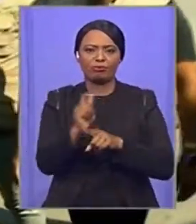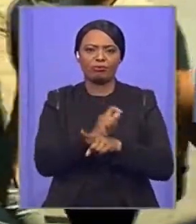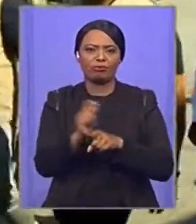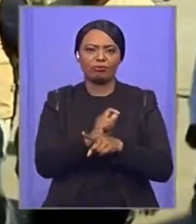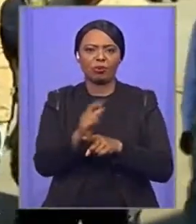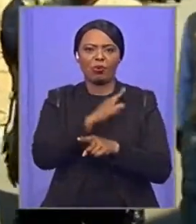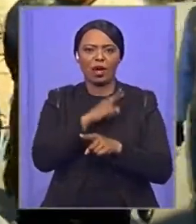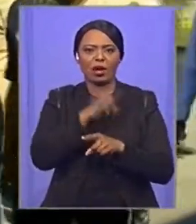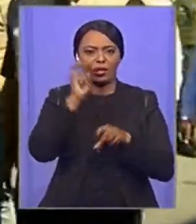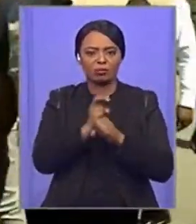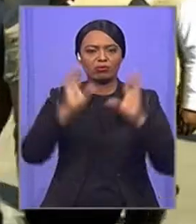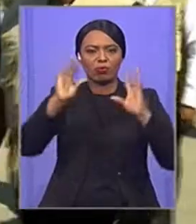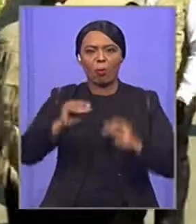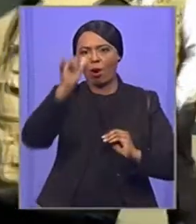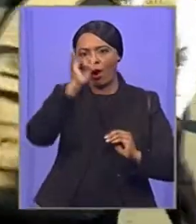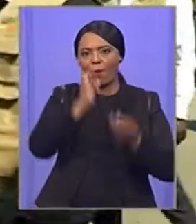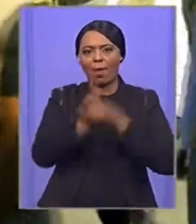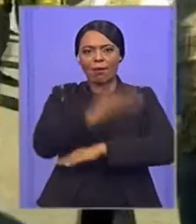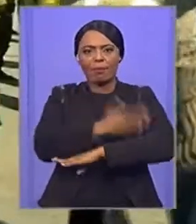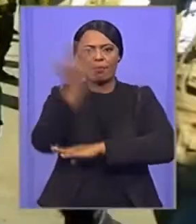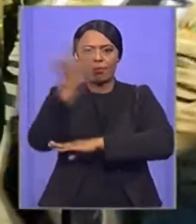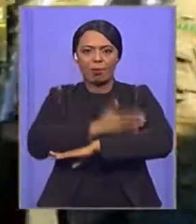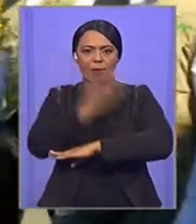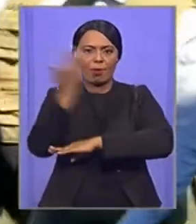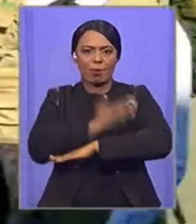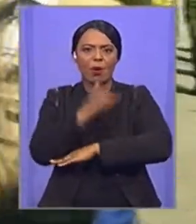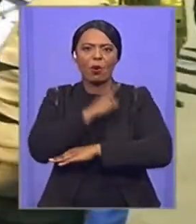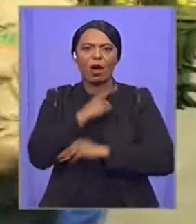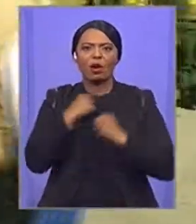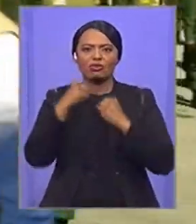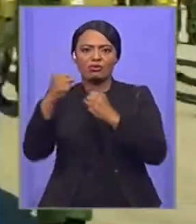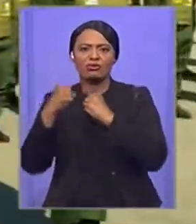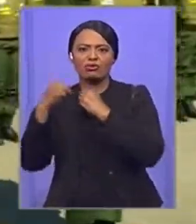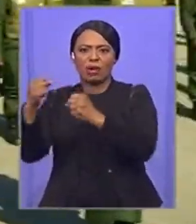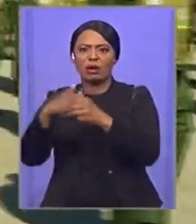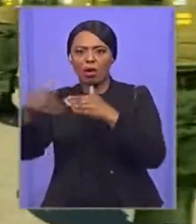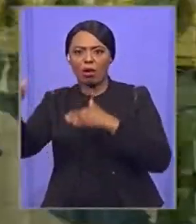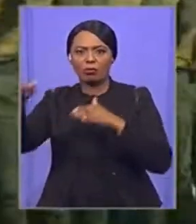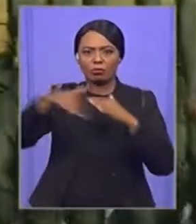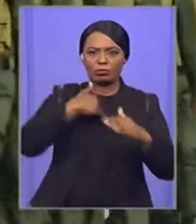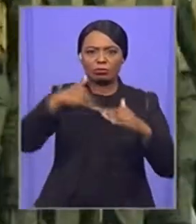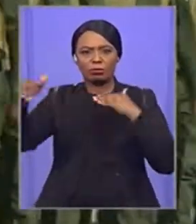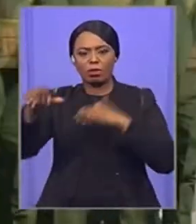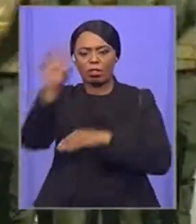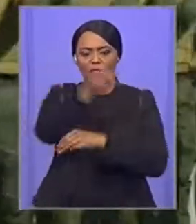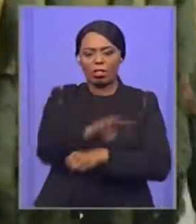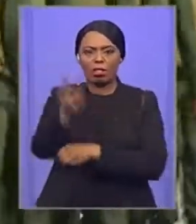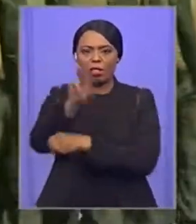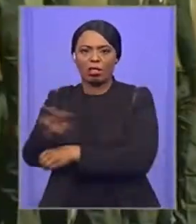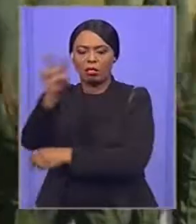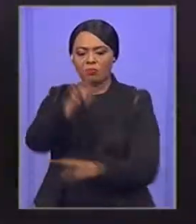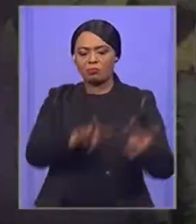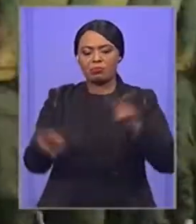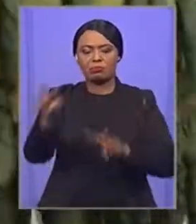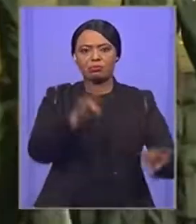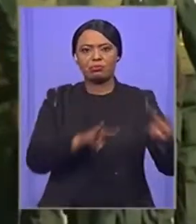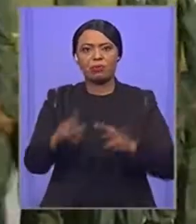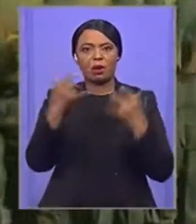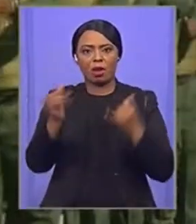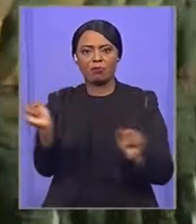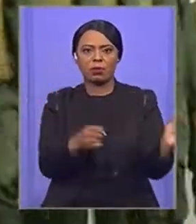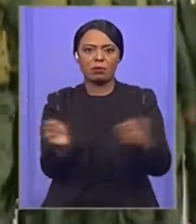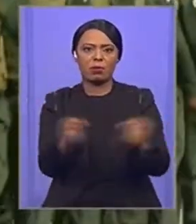diregago ka Mellwaneng bjalo ka go sepediša le go tshediša dithoto tšeo di sego molaong ka Mellwaneng. Bahlankedi ba ya go thwalwa le go